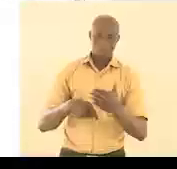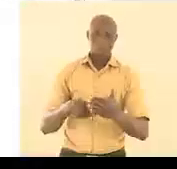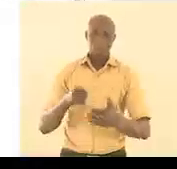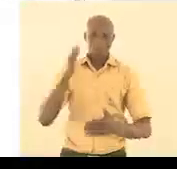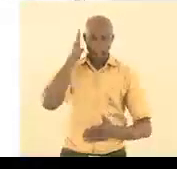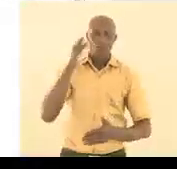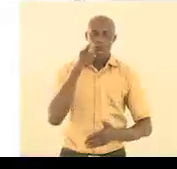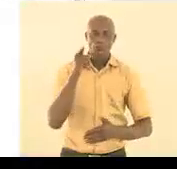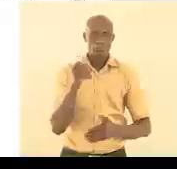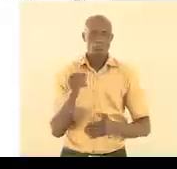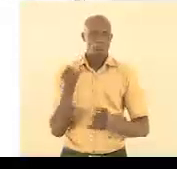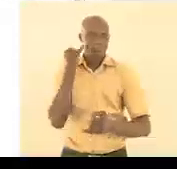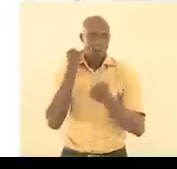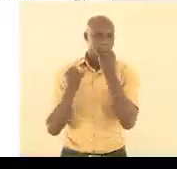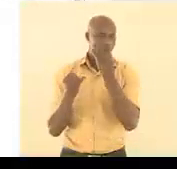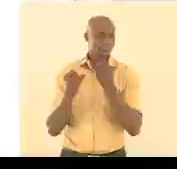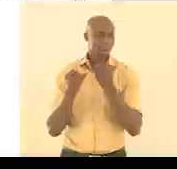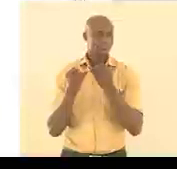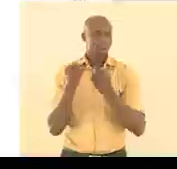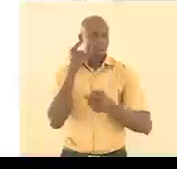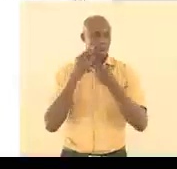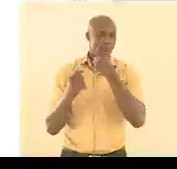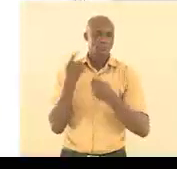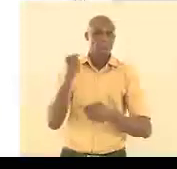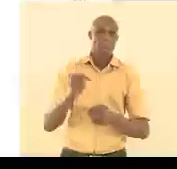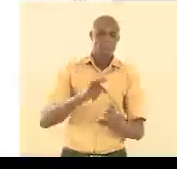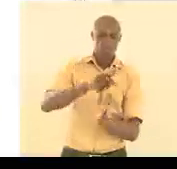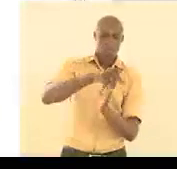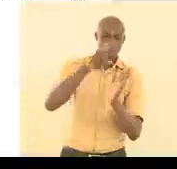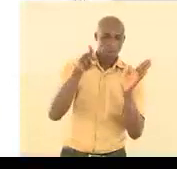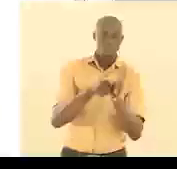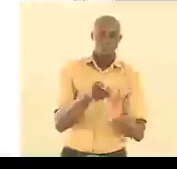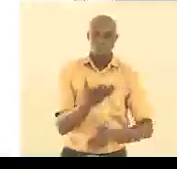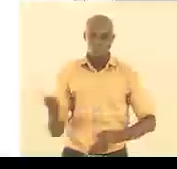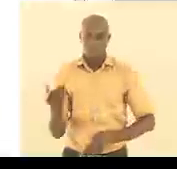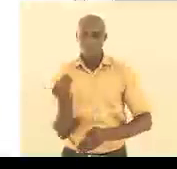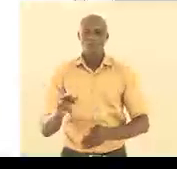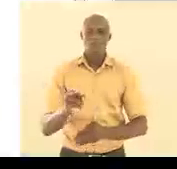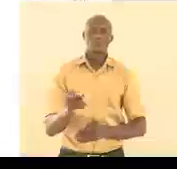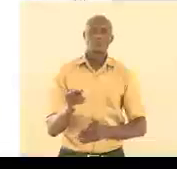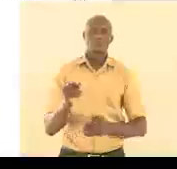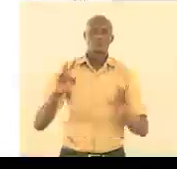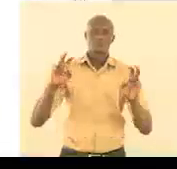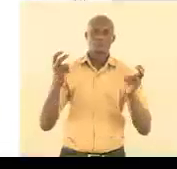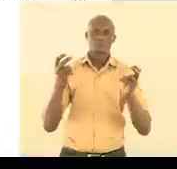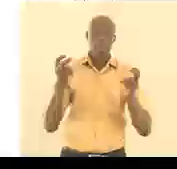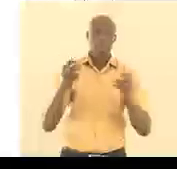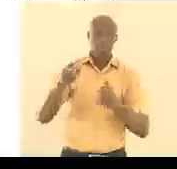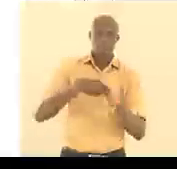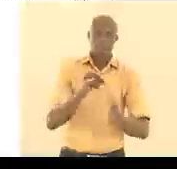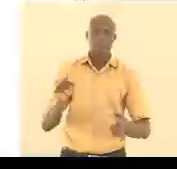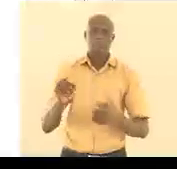What would you consider the principal theme of the readings of today?